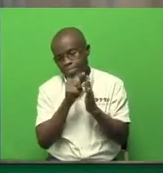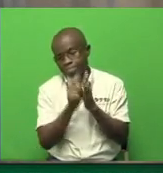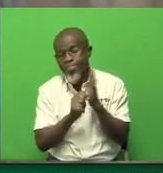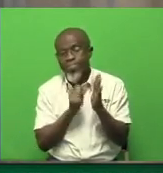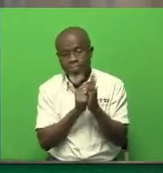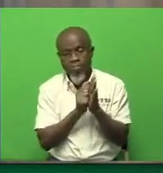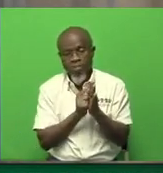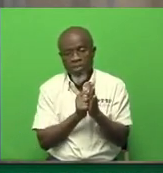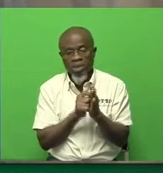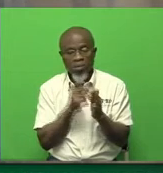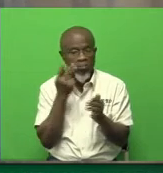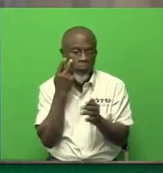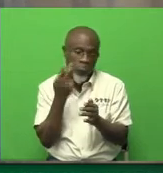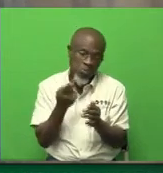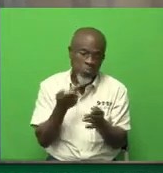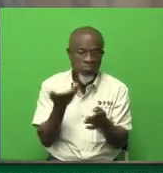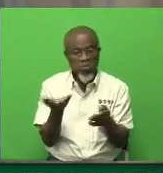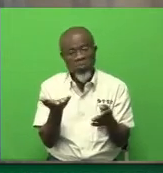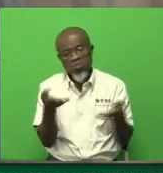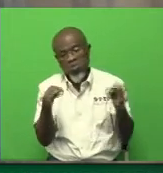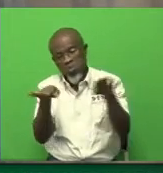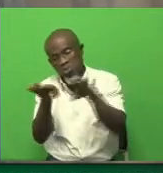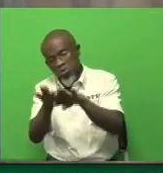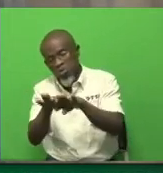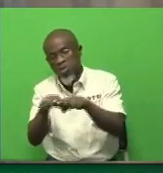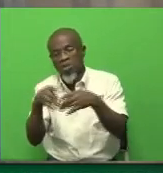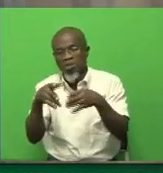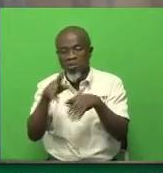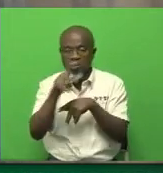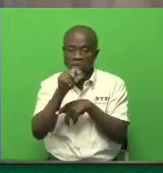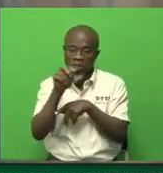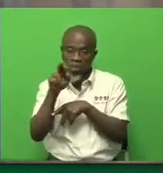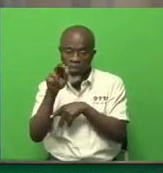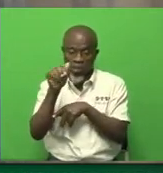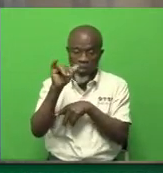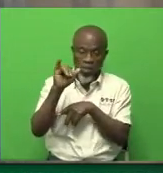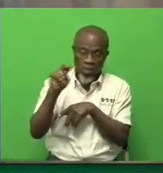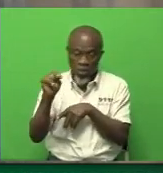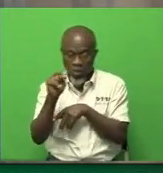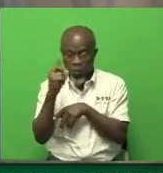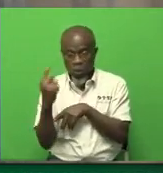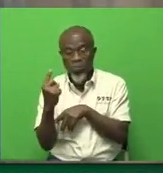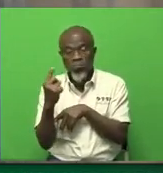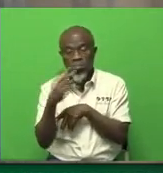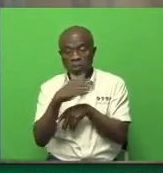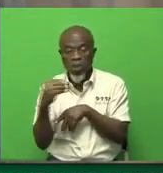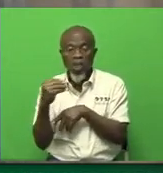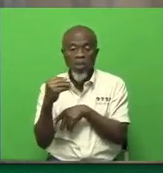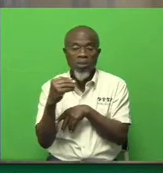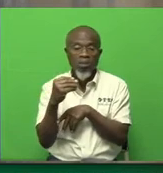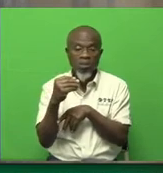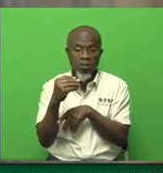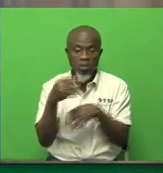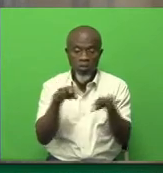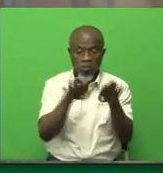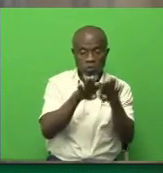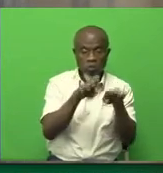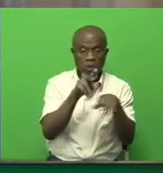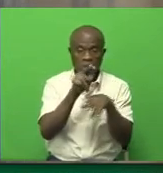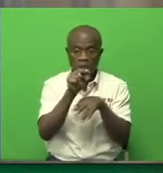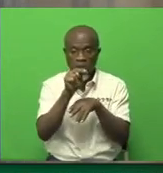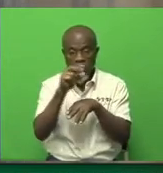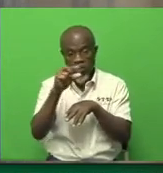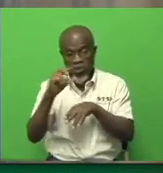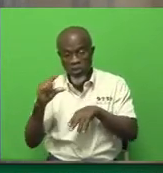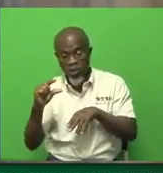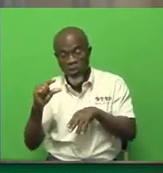closures as I mentioned including the closure of train one for which 10 shareholder NGC remember that they blew